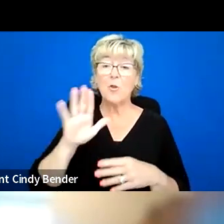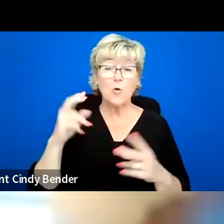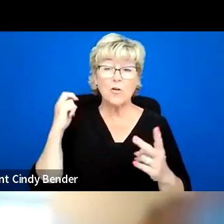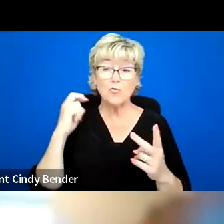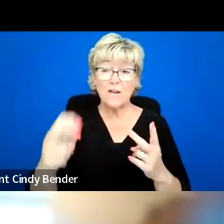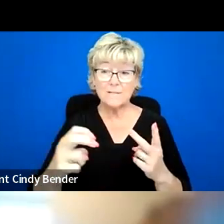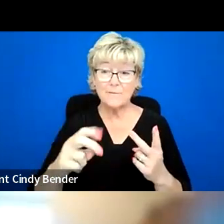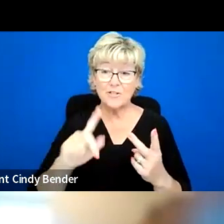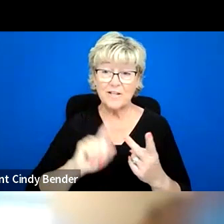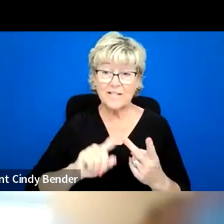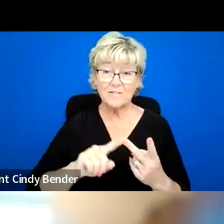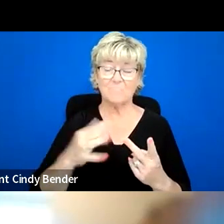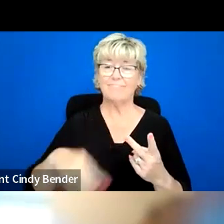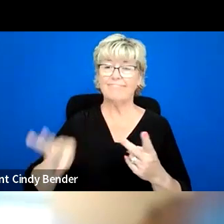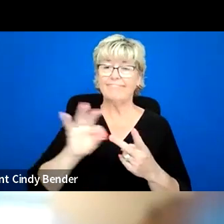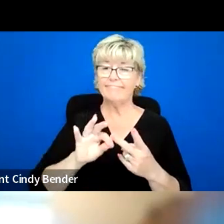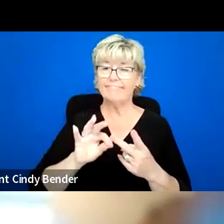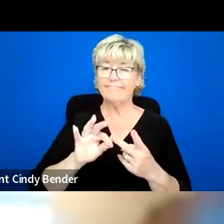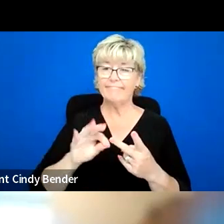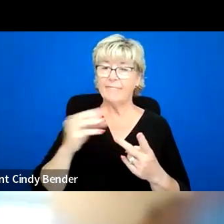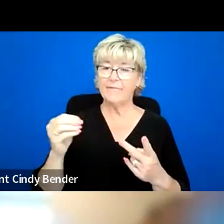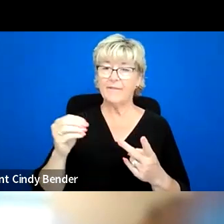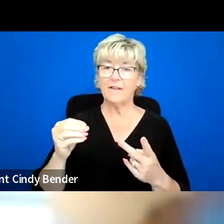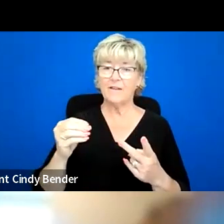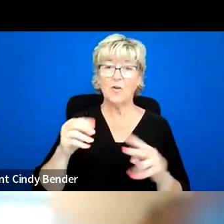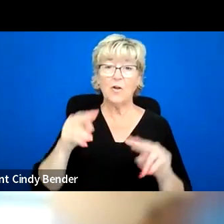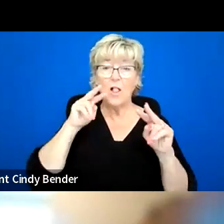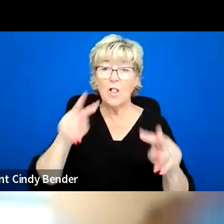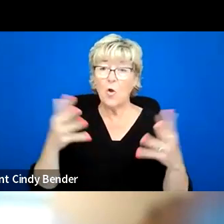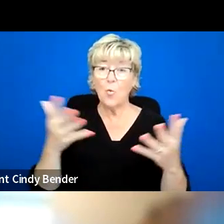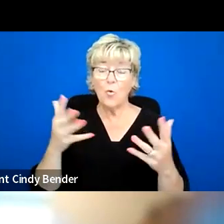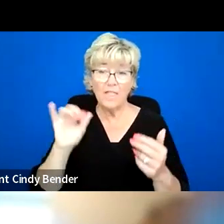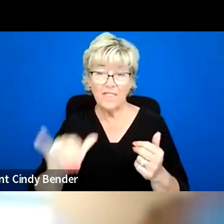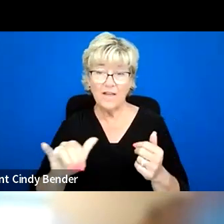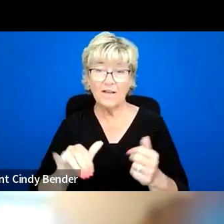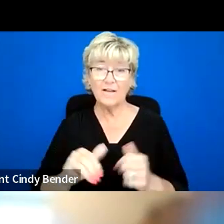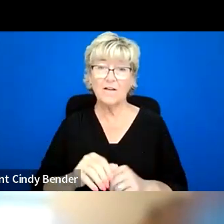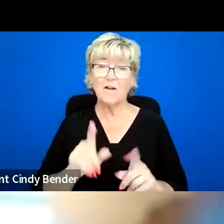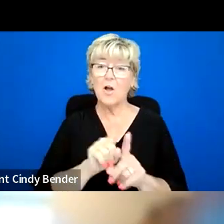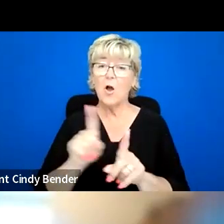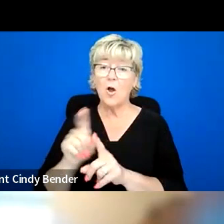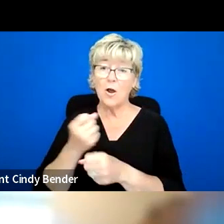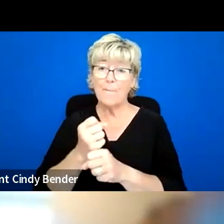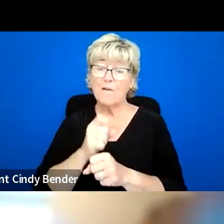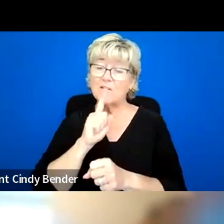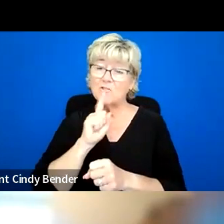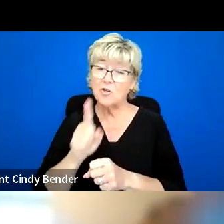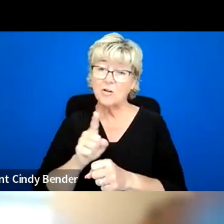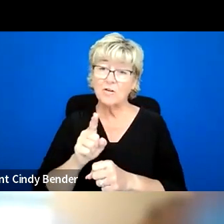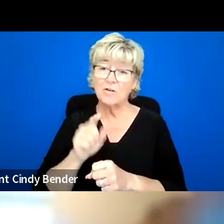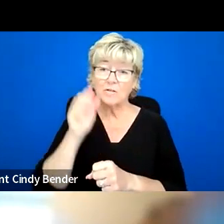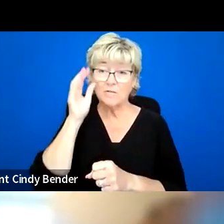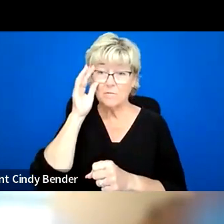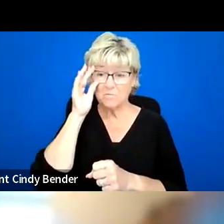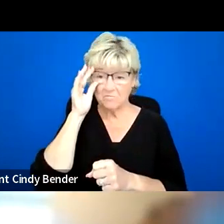transportation, and really looking at what that is, but also making sure that there